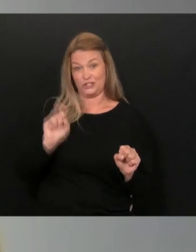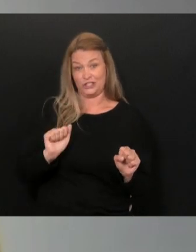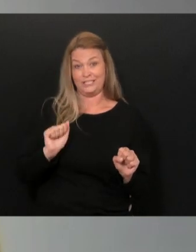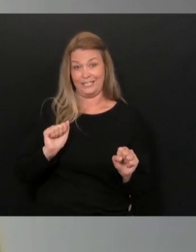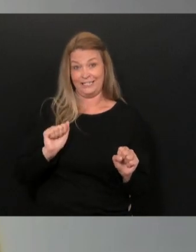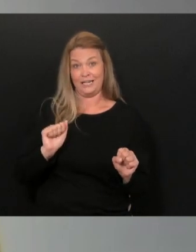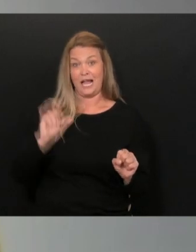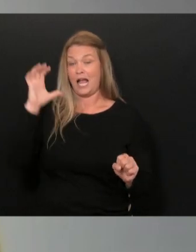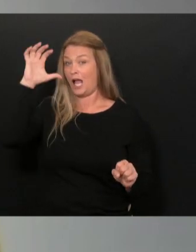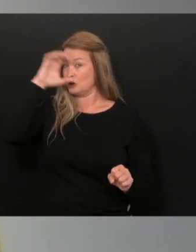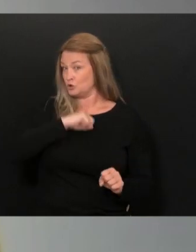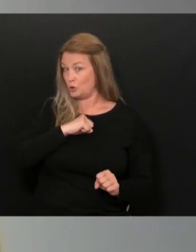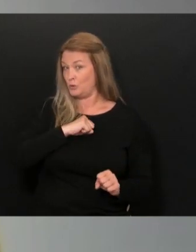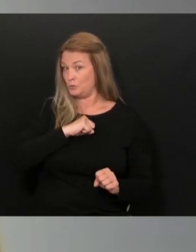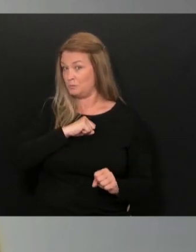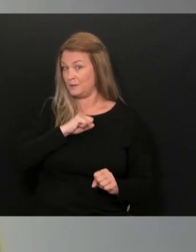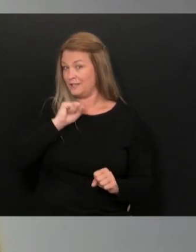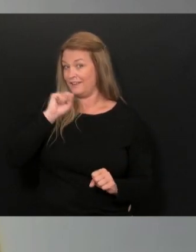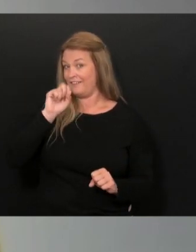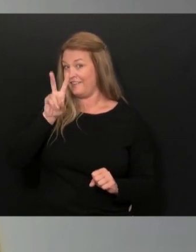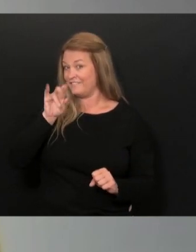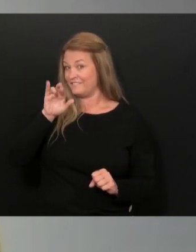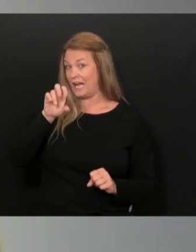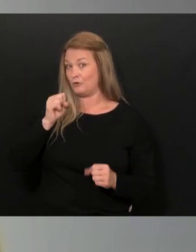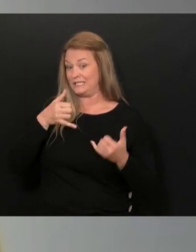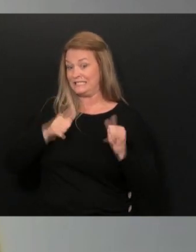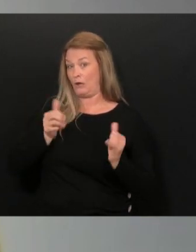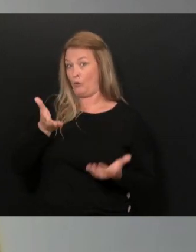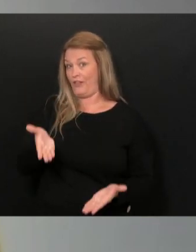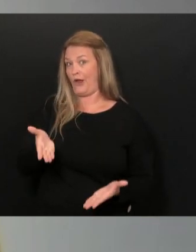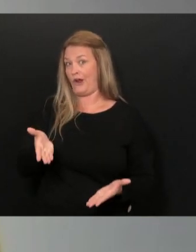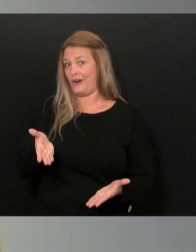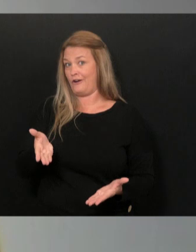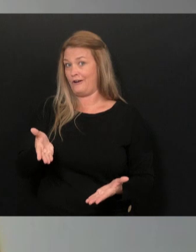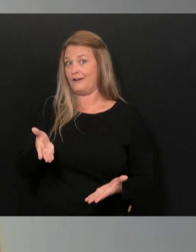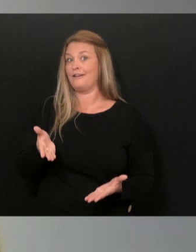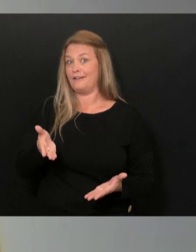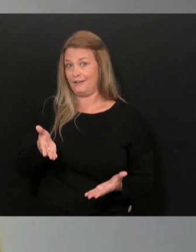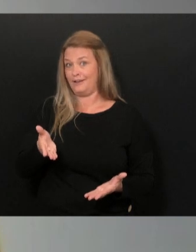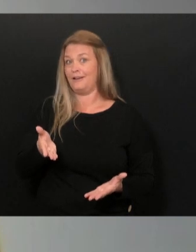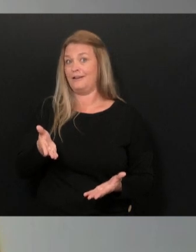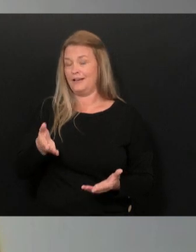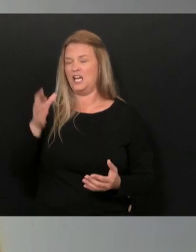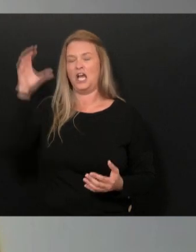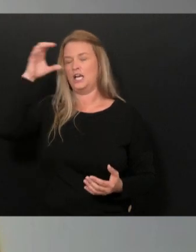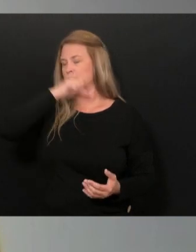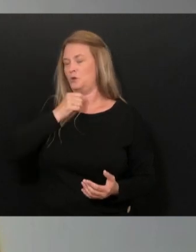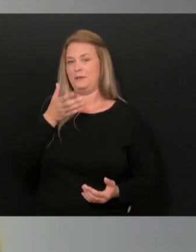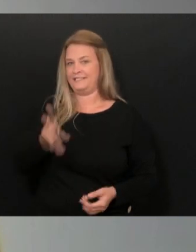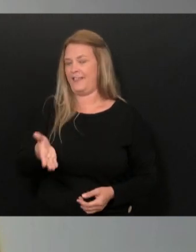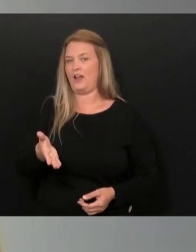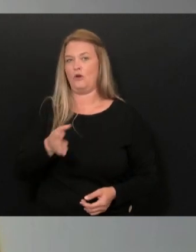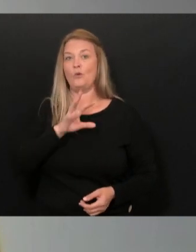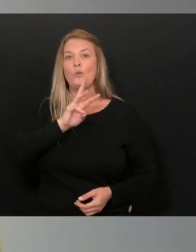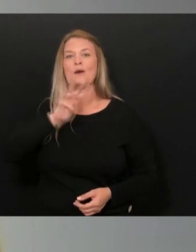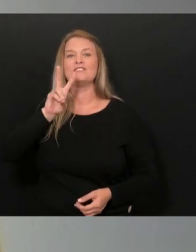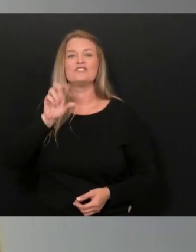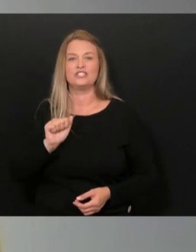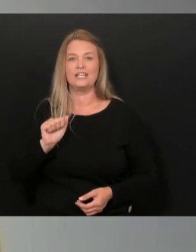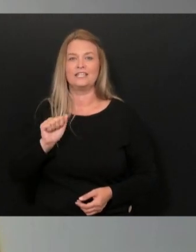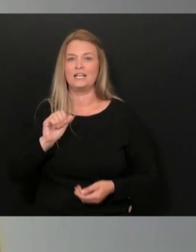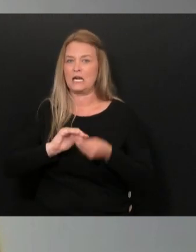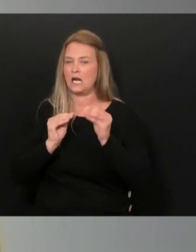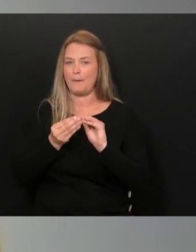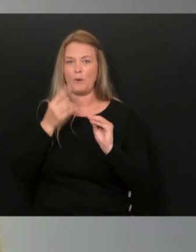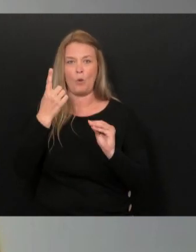is assume that this virus is not going away. It will still be here in the fall. And West Virginia is number one in fighting